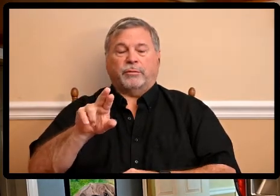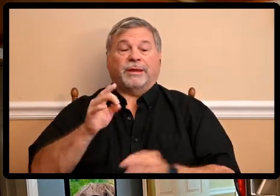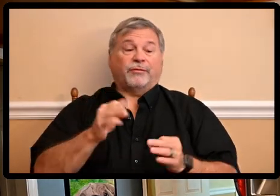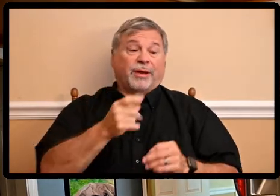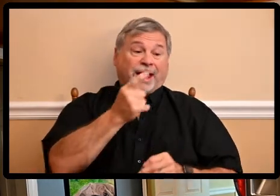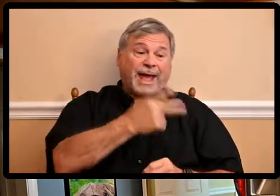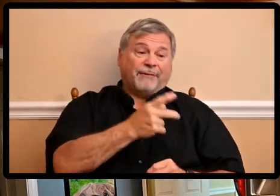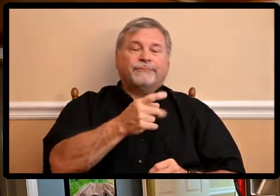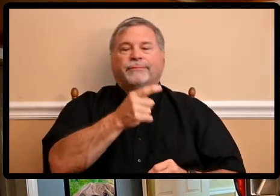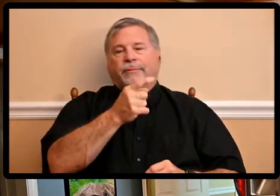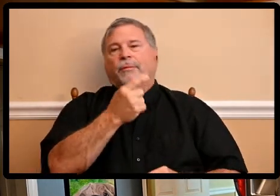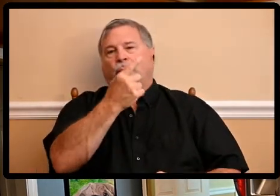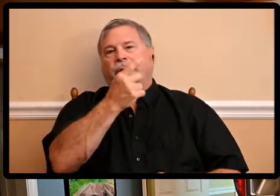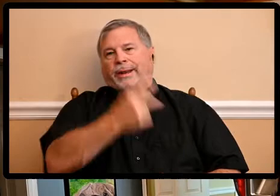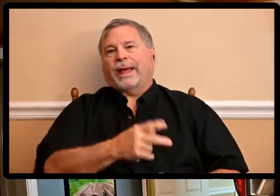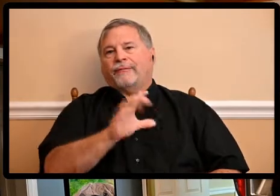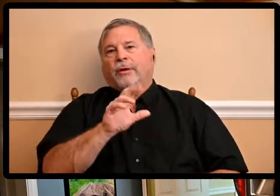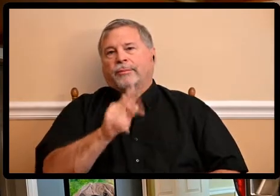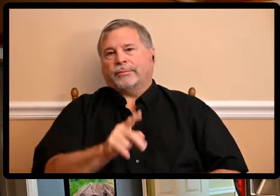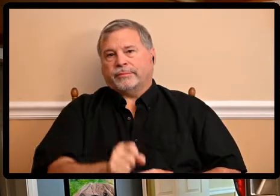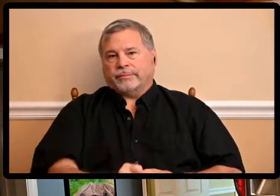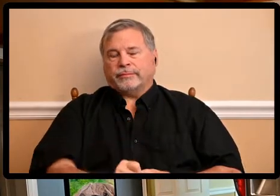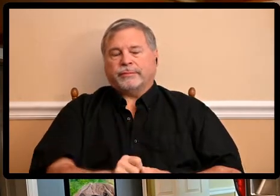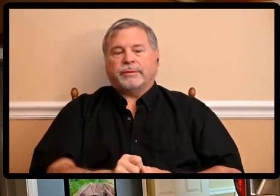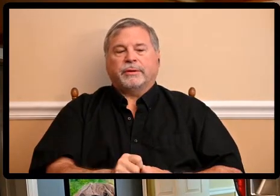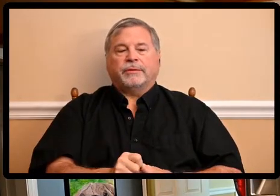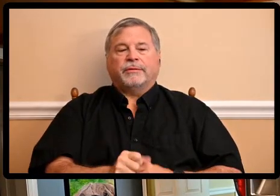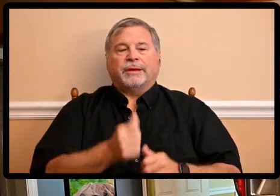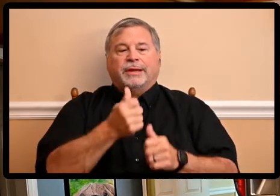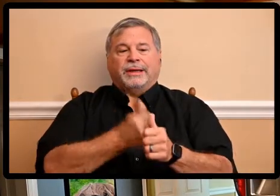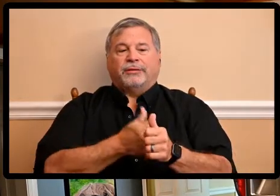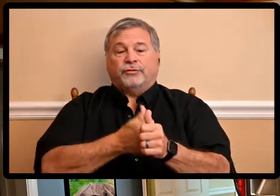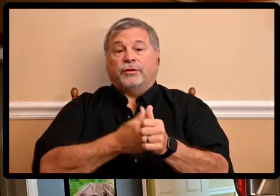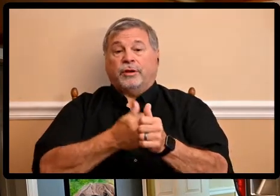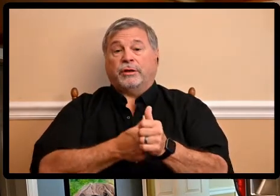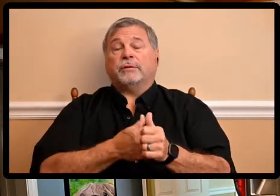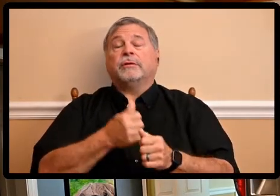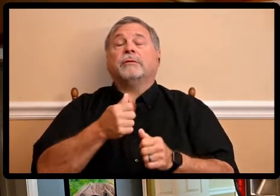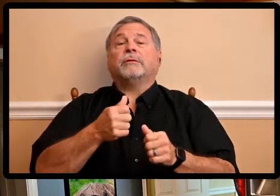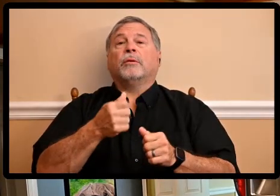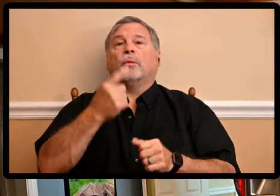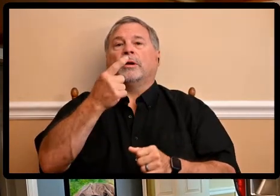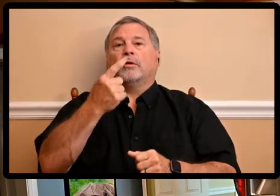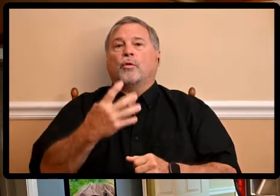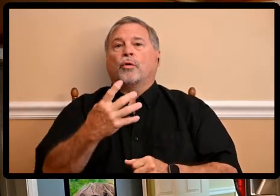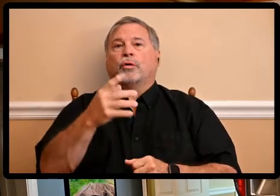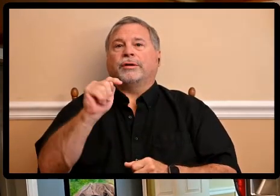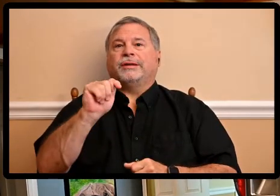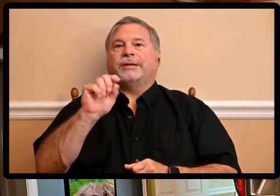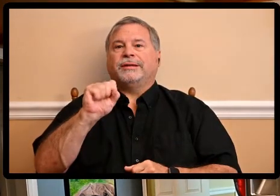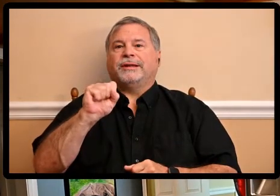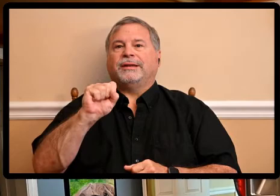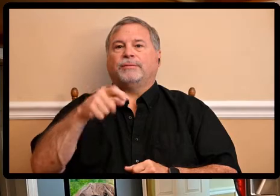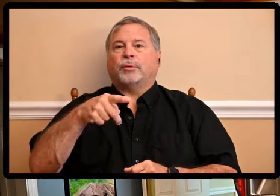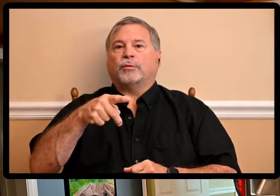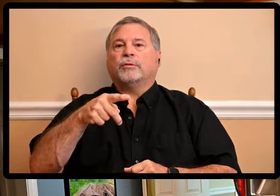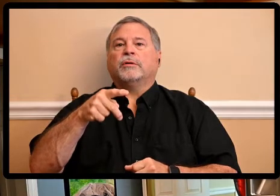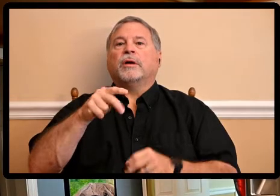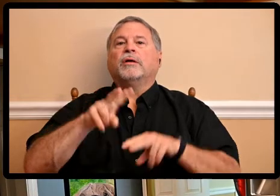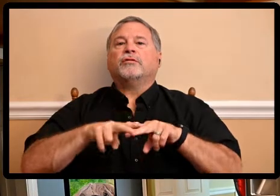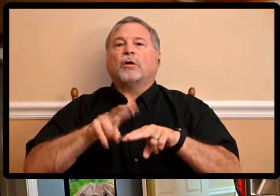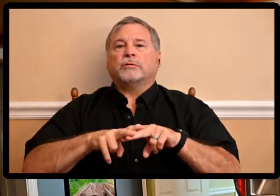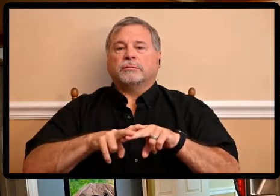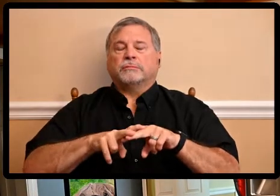and a half. Takes per recipe a quarter of a teaspoon of salt. We're going to take a half teaspoon because